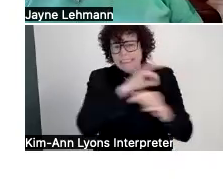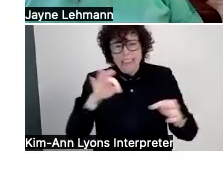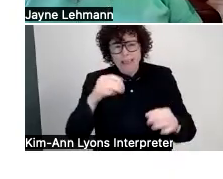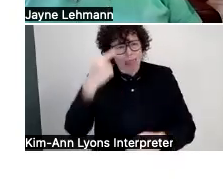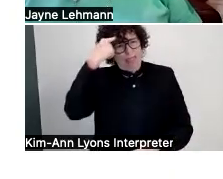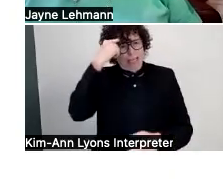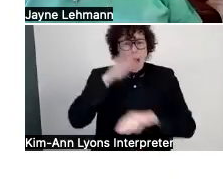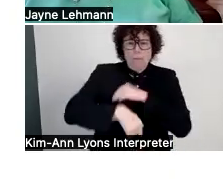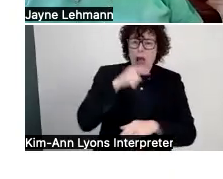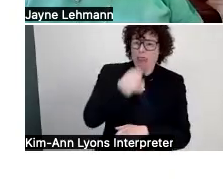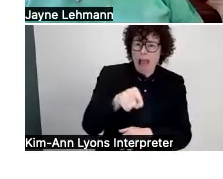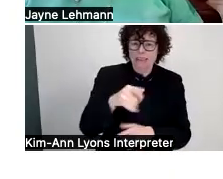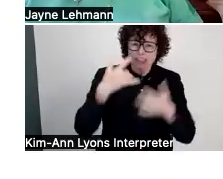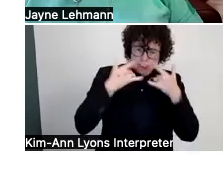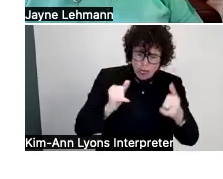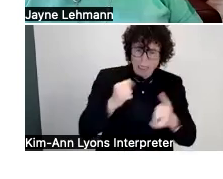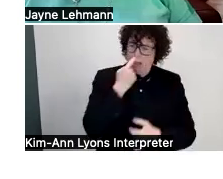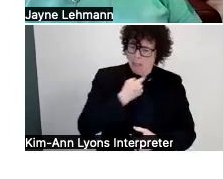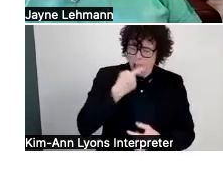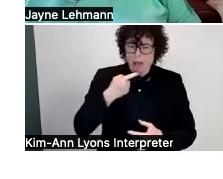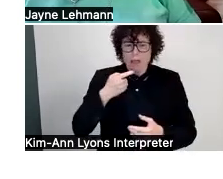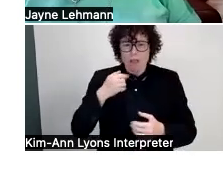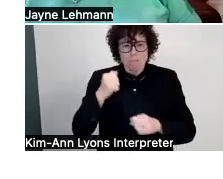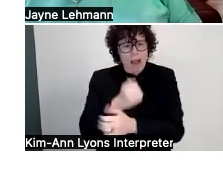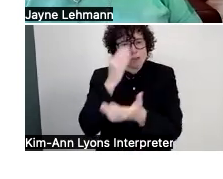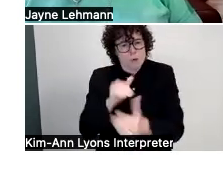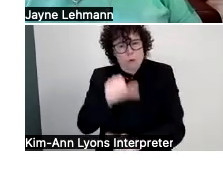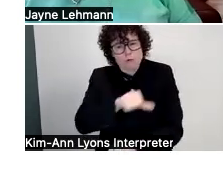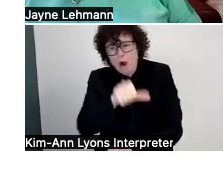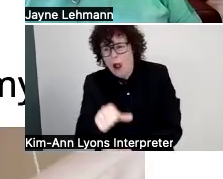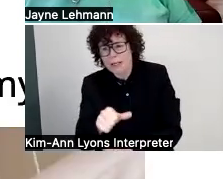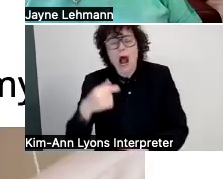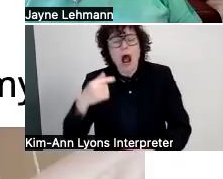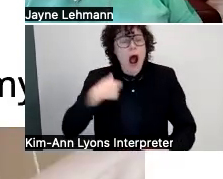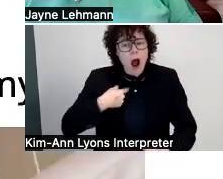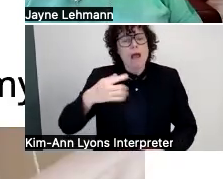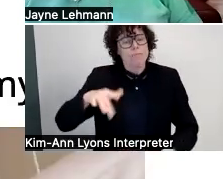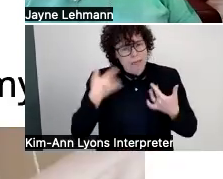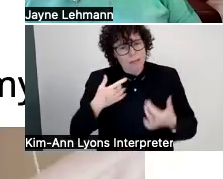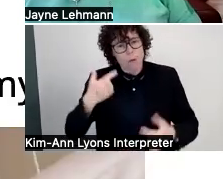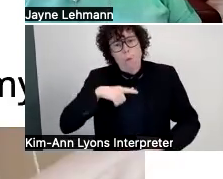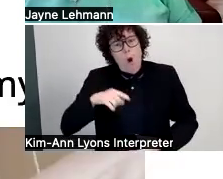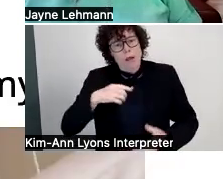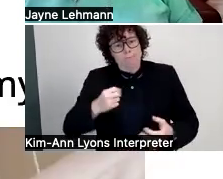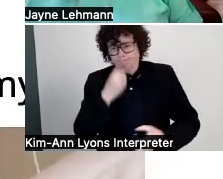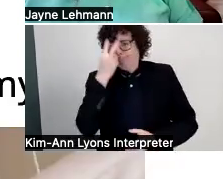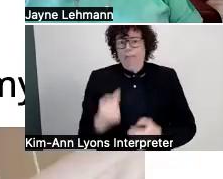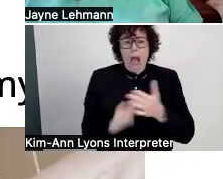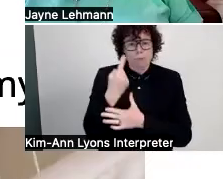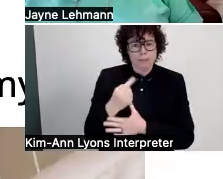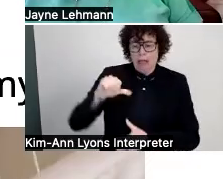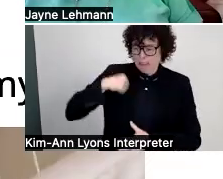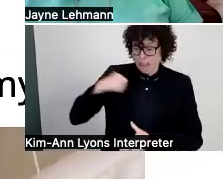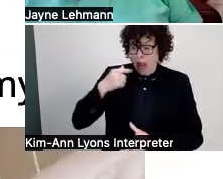by all of this initial stuff, trying to work out what she was meant to be doing.